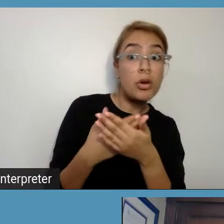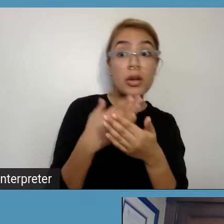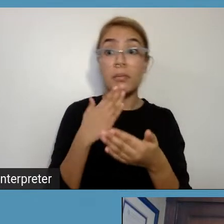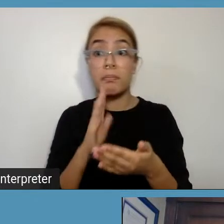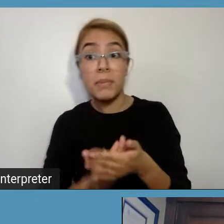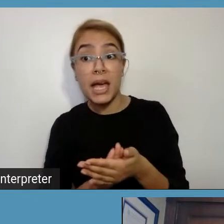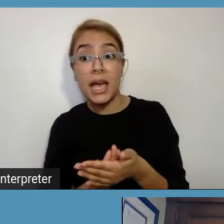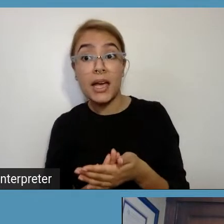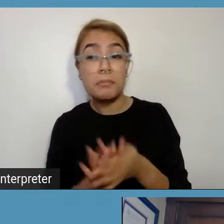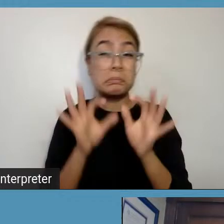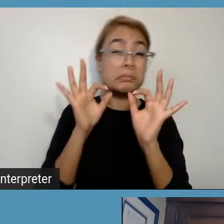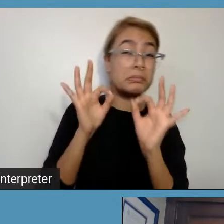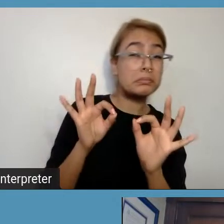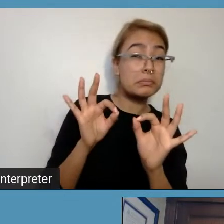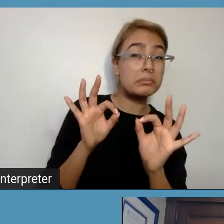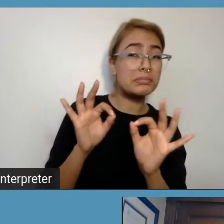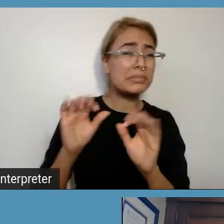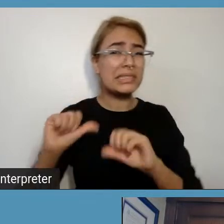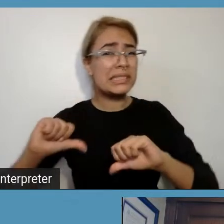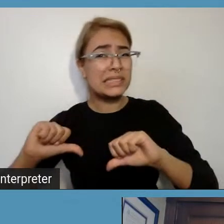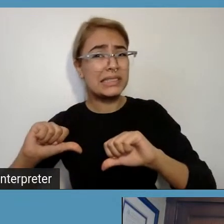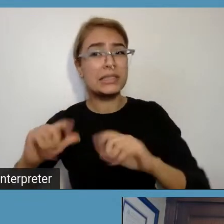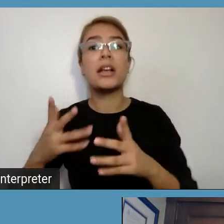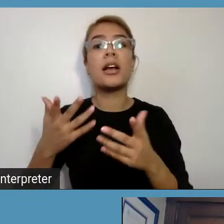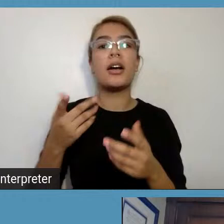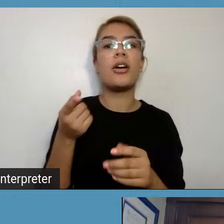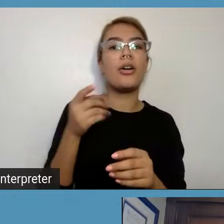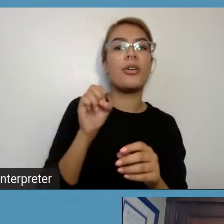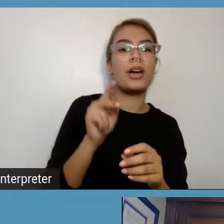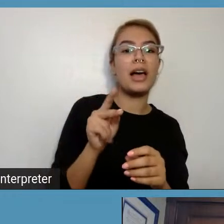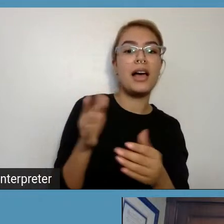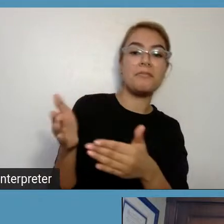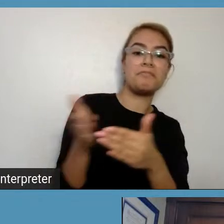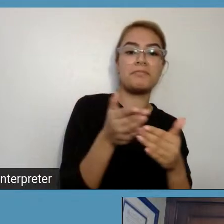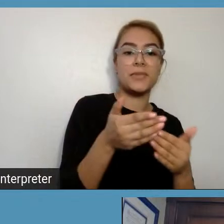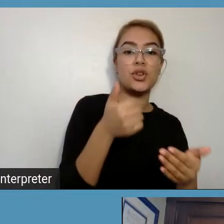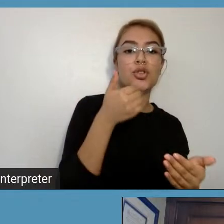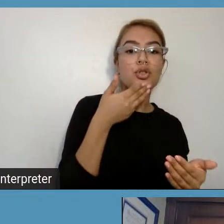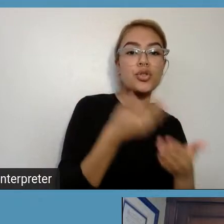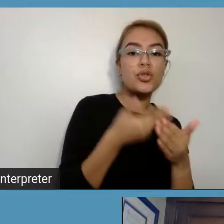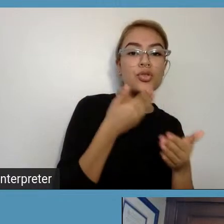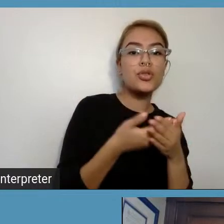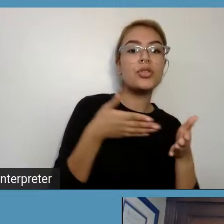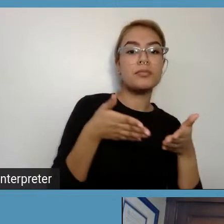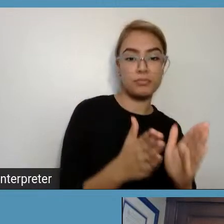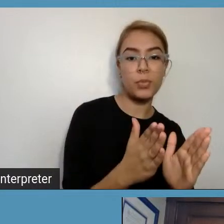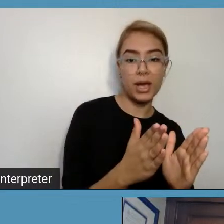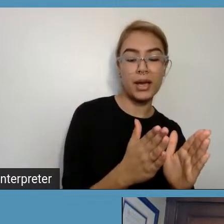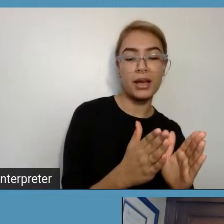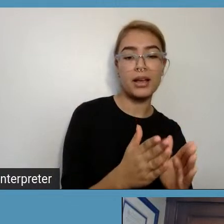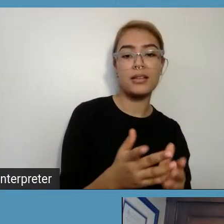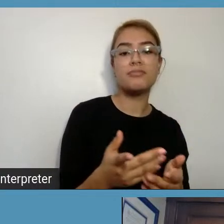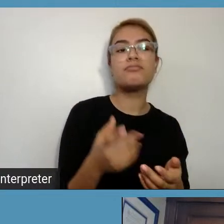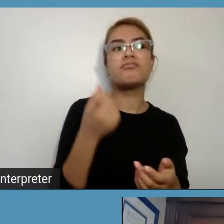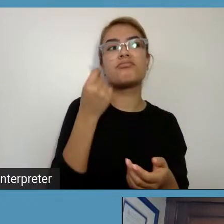user experience, both for oftentimes it's a volunteer that is going to be creating something after we figured it out, to how it gets to